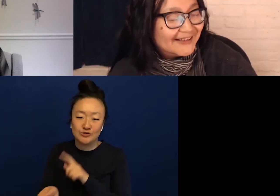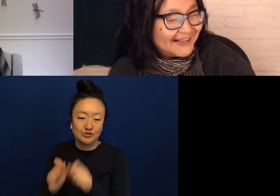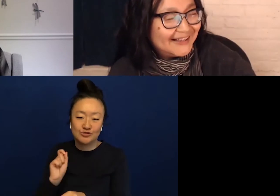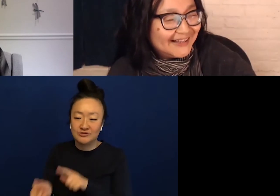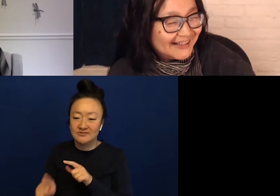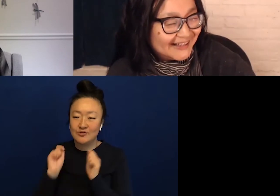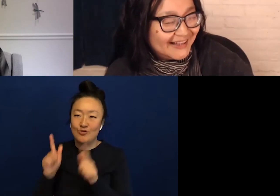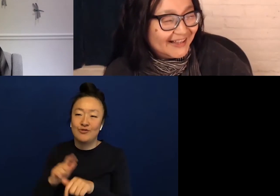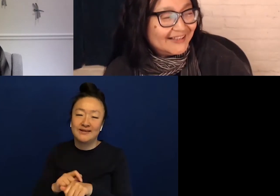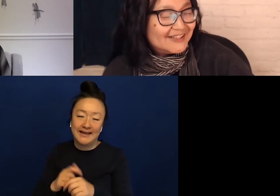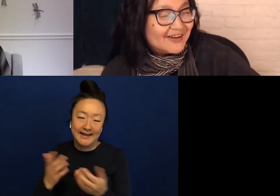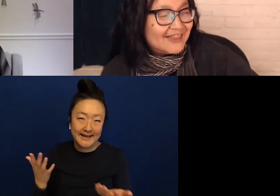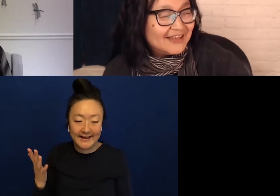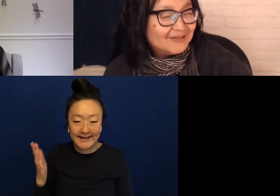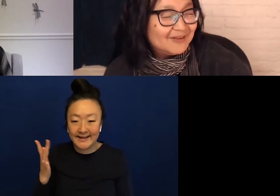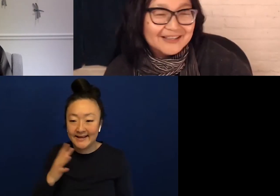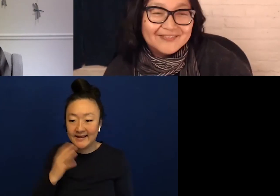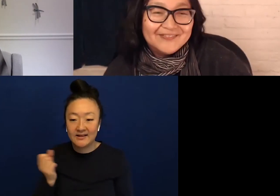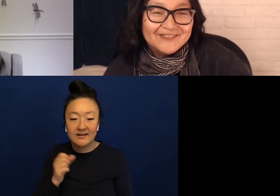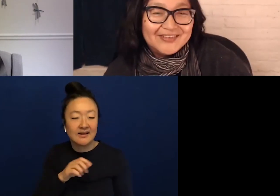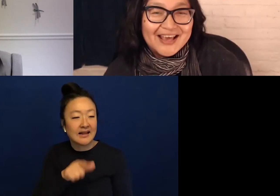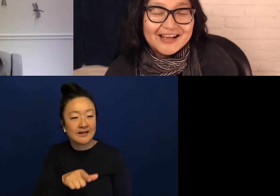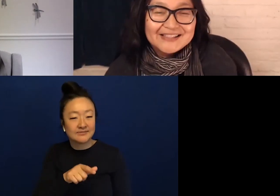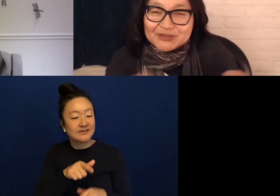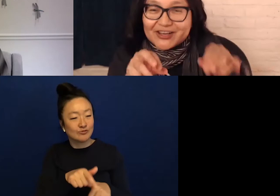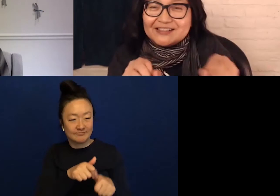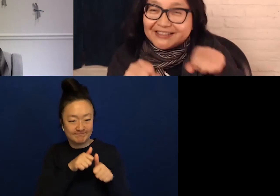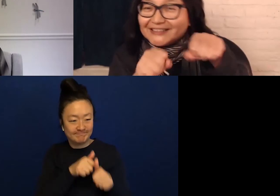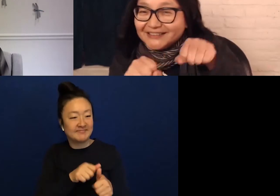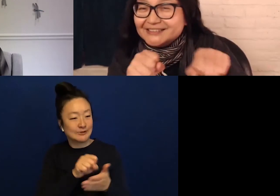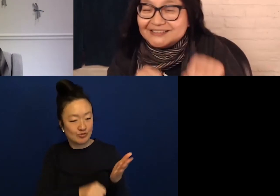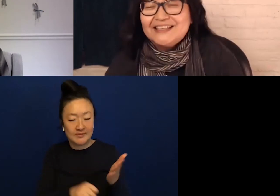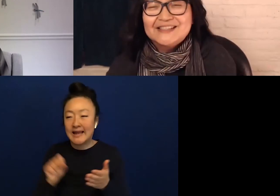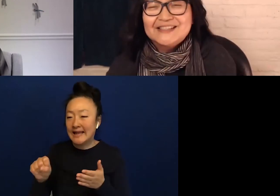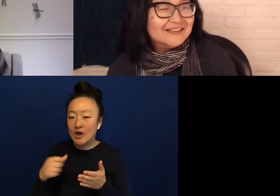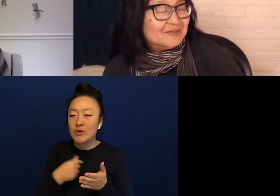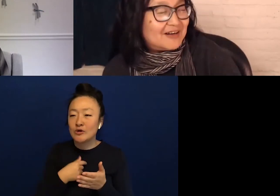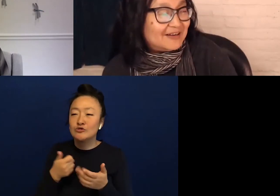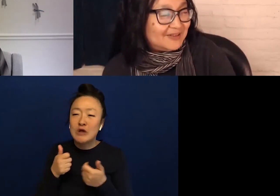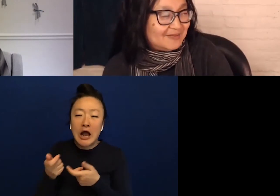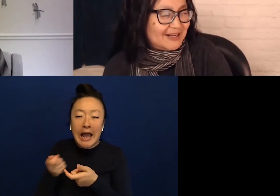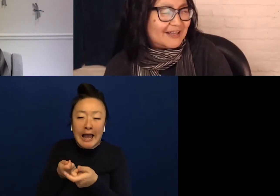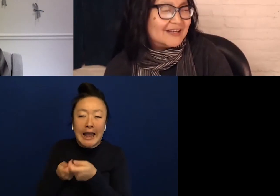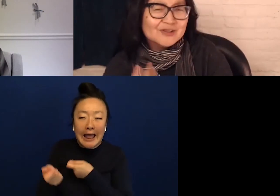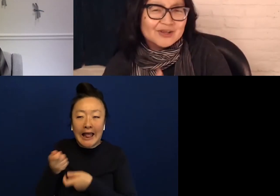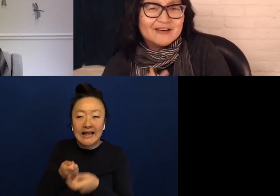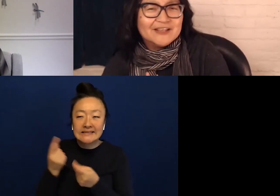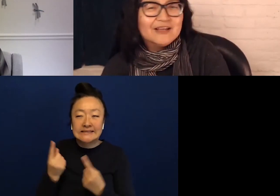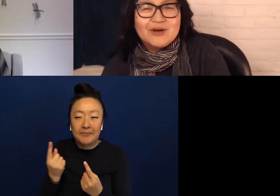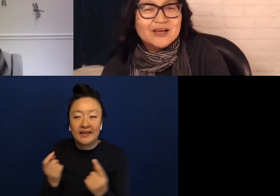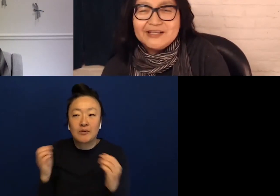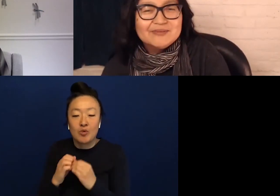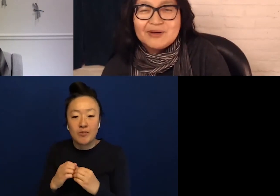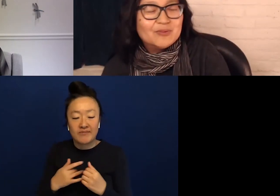So, so It I was think, very on script. yeah, so we were trying to like get something a little more out of him, and again also kind of